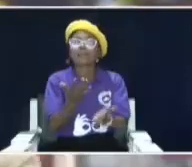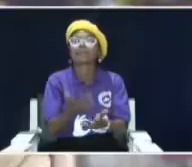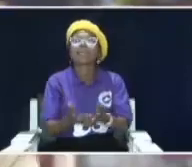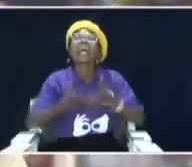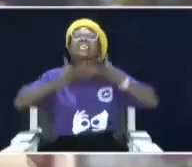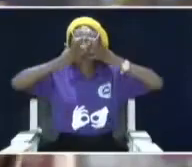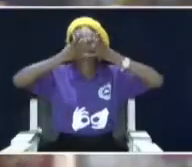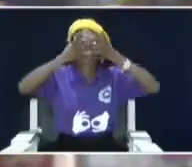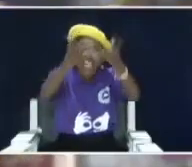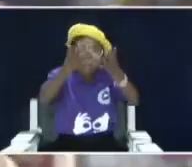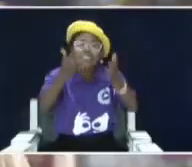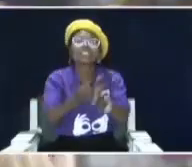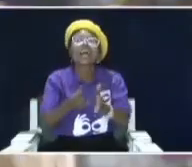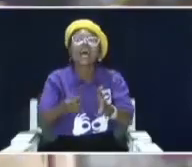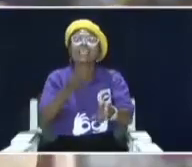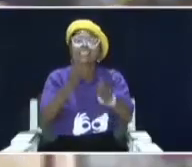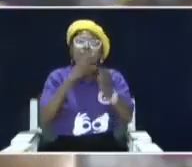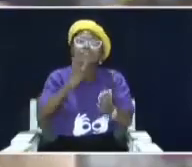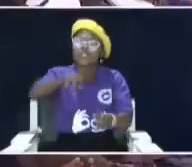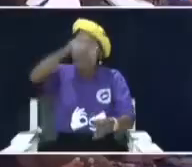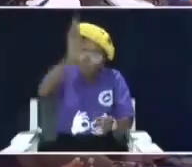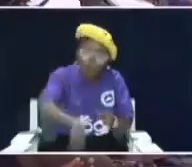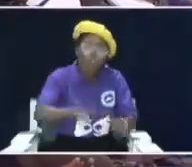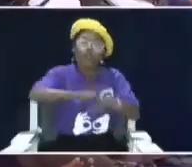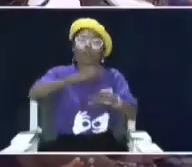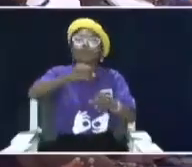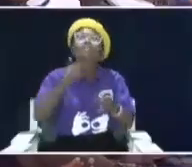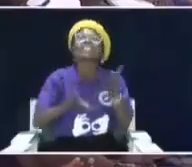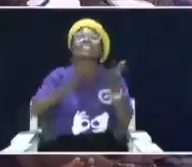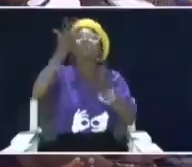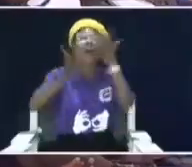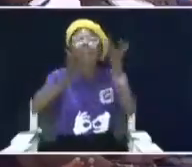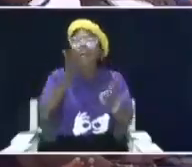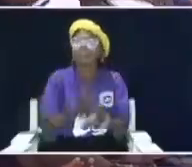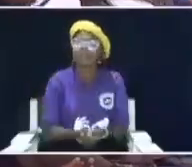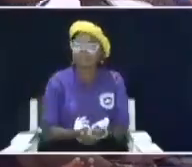Shout it as if it's falling upon you now. Shout fire.